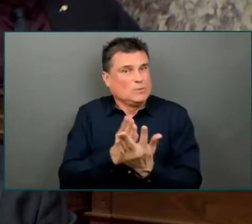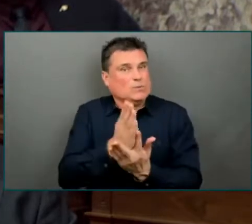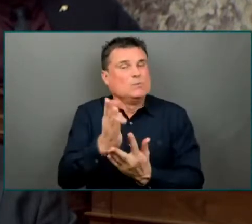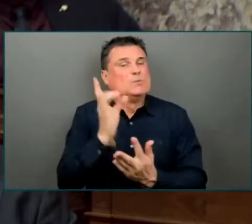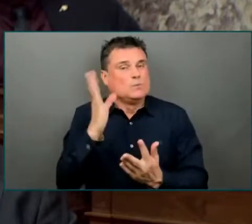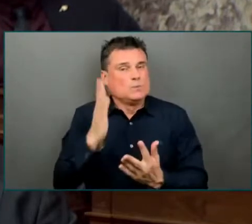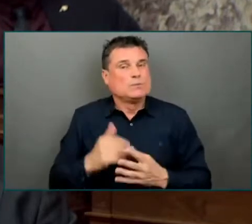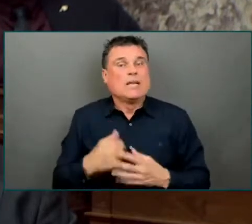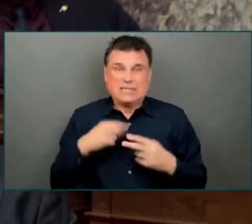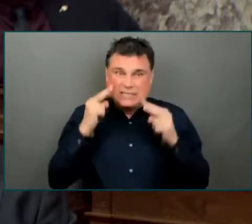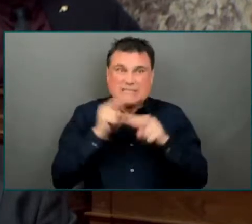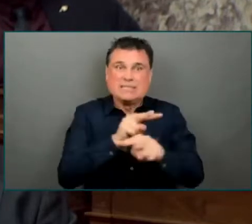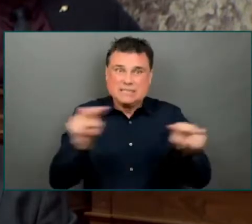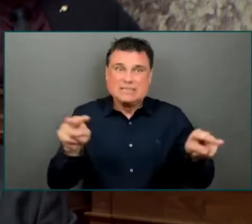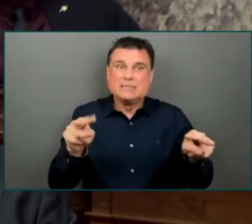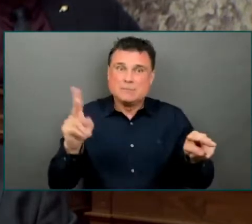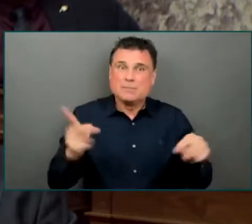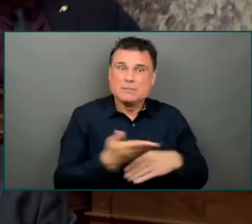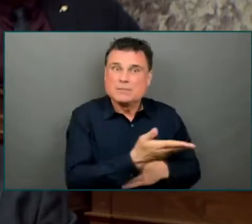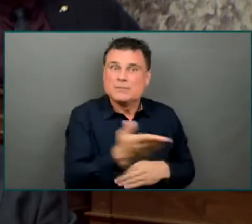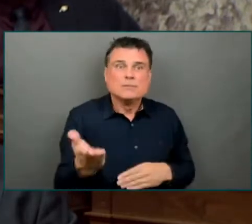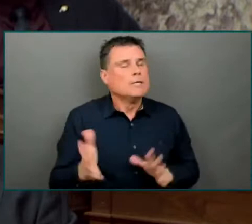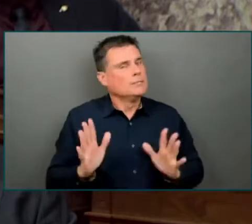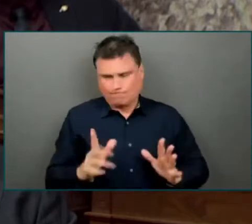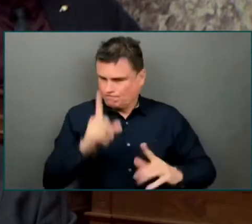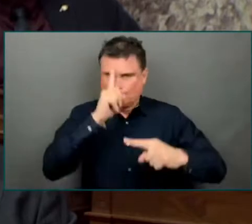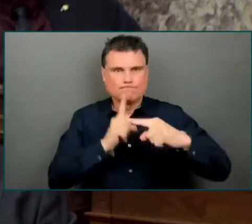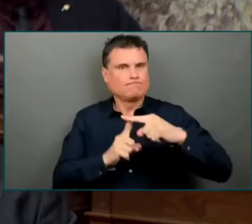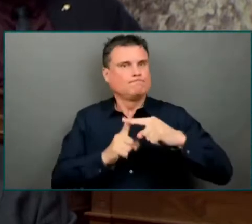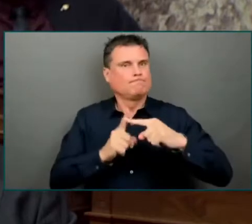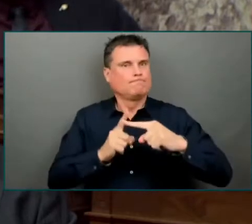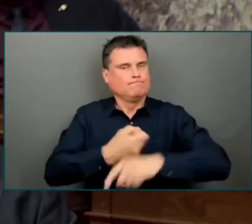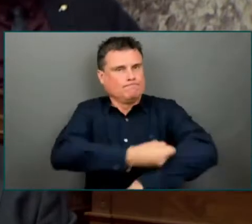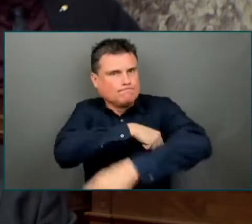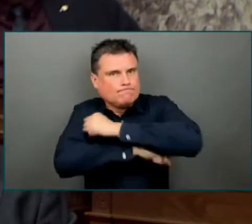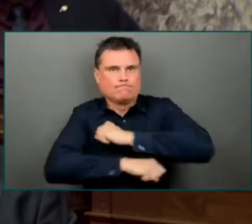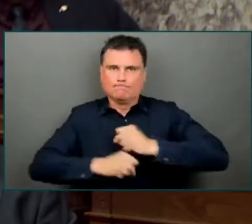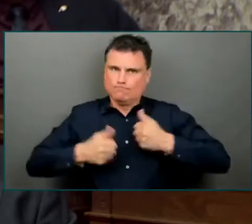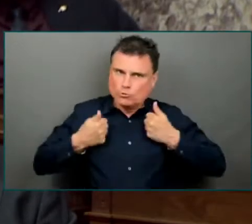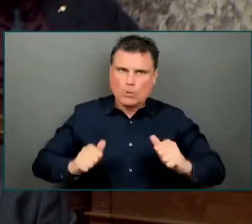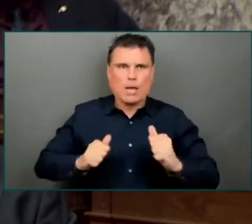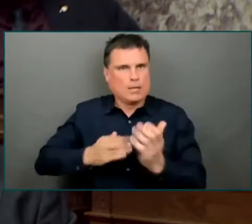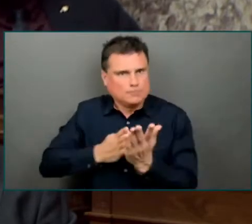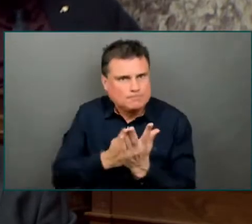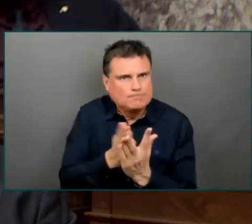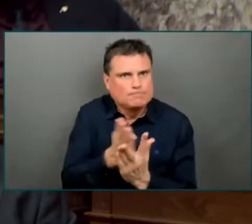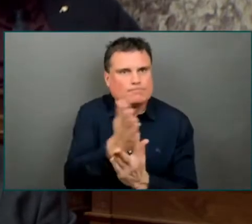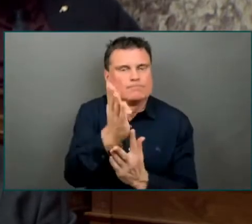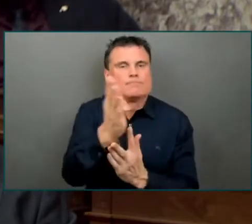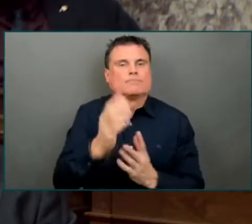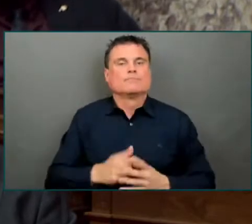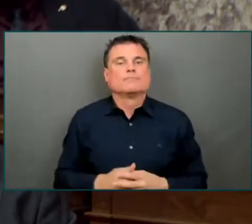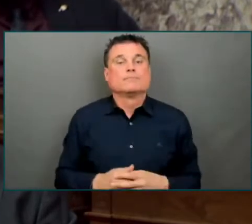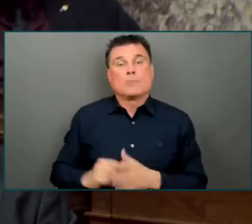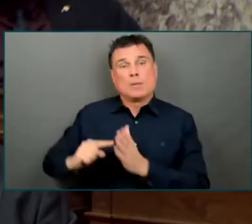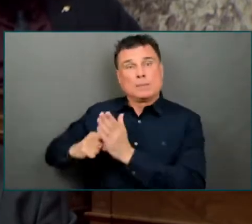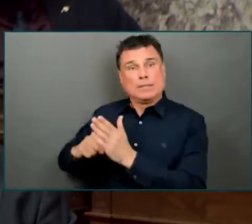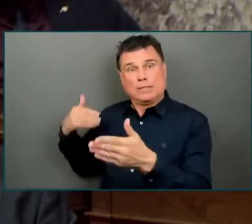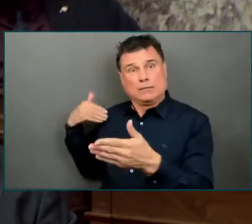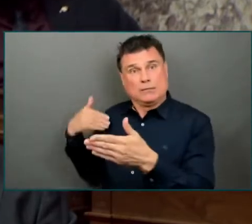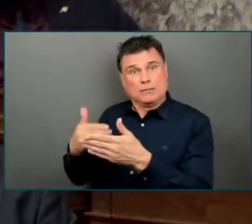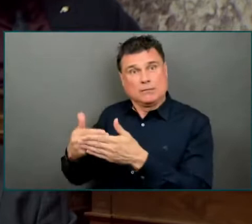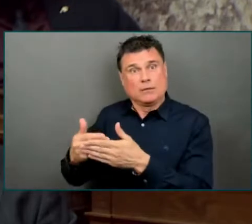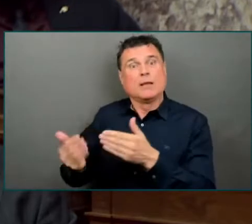frontline workers continue to do their jobs, delivering necessary goods and services. And I think of Sarah, a nurse in